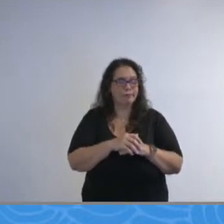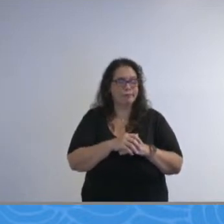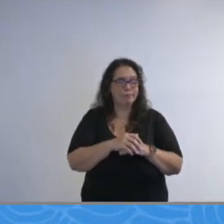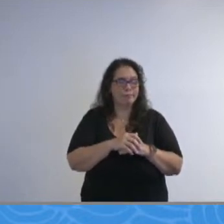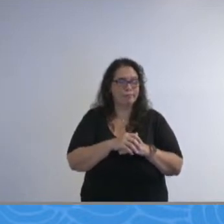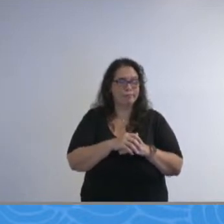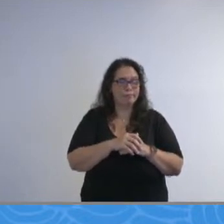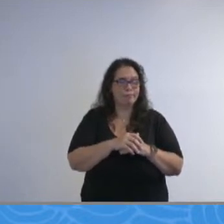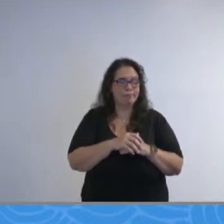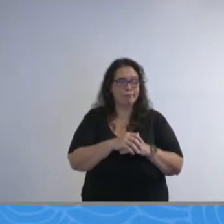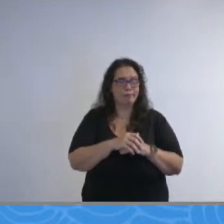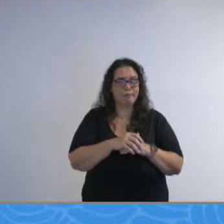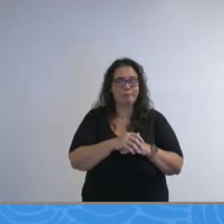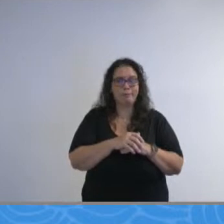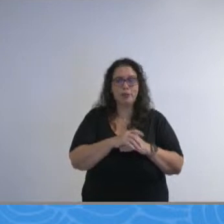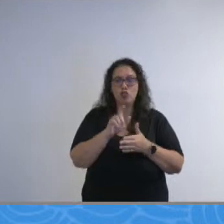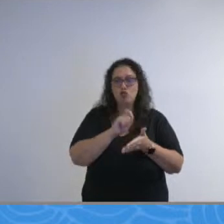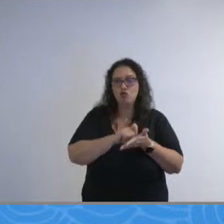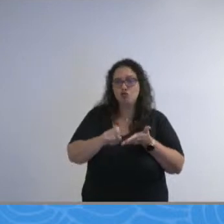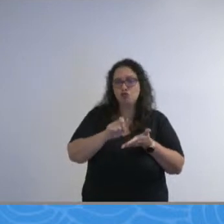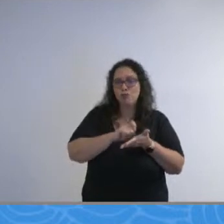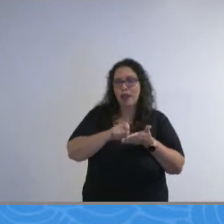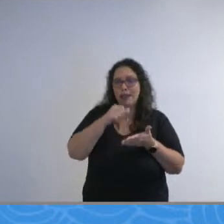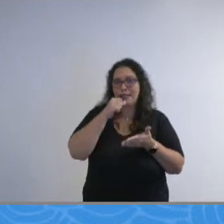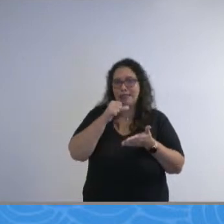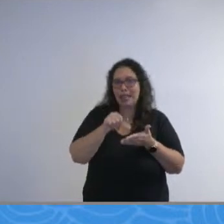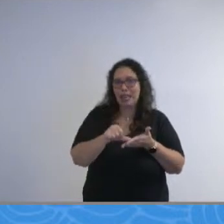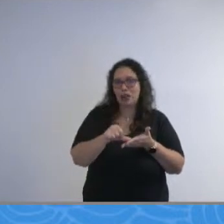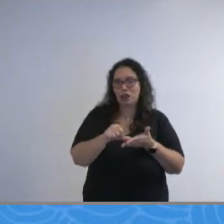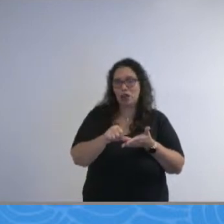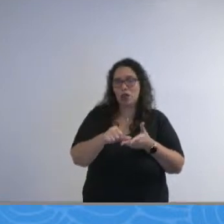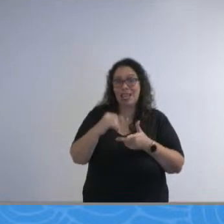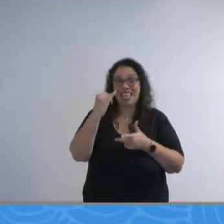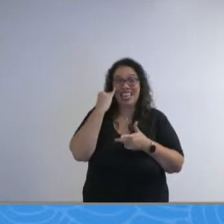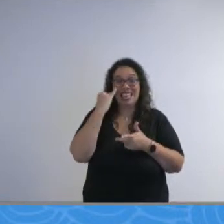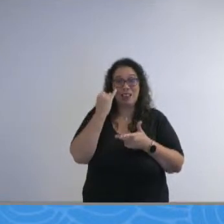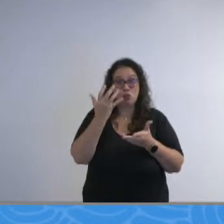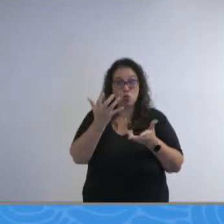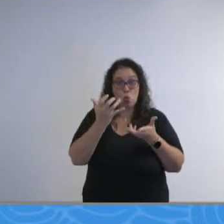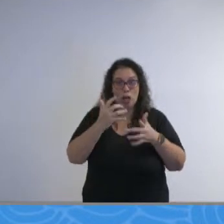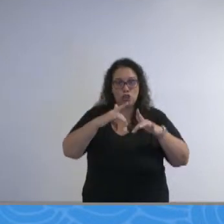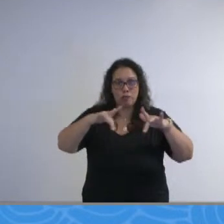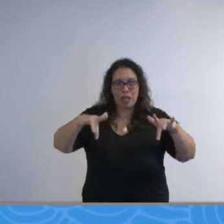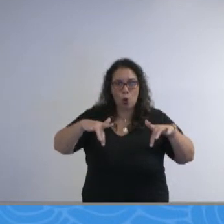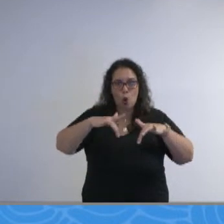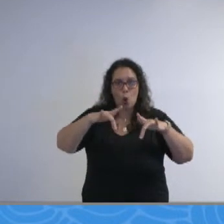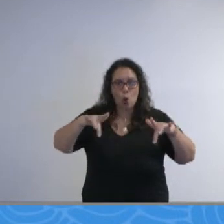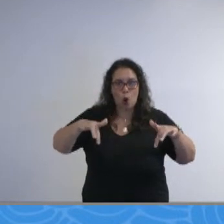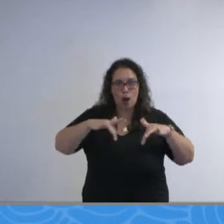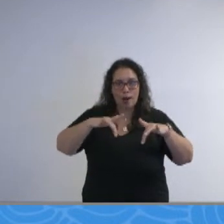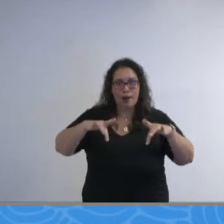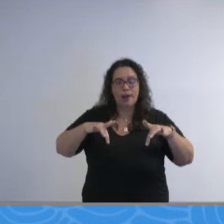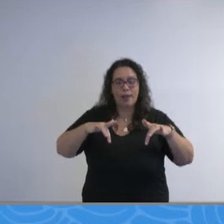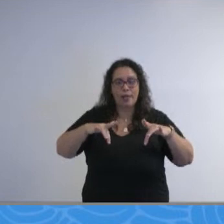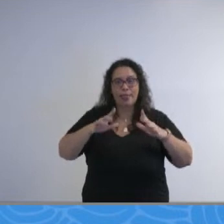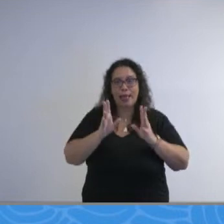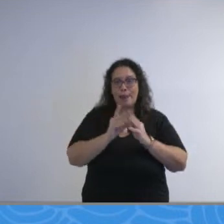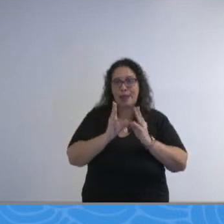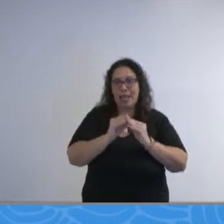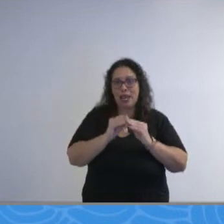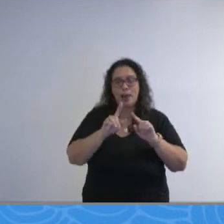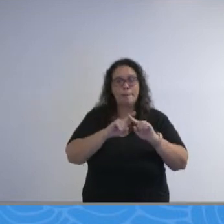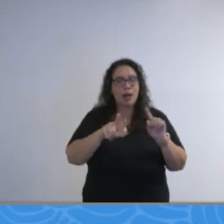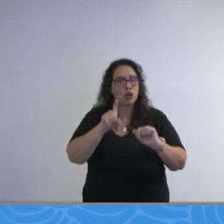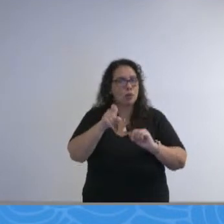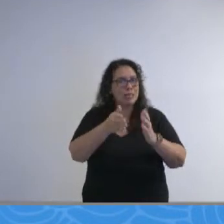and let them know that you're going to record, audio record the meeting, but you need to